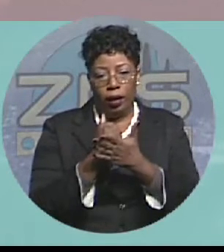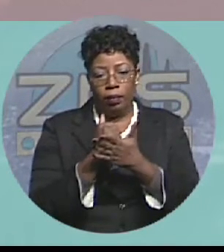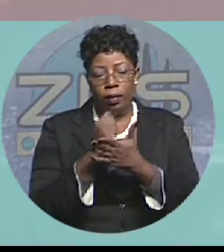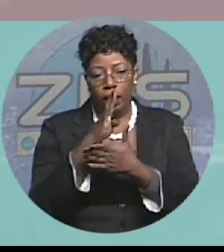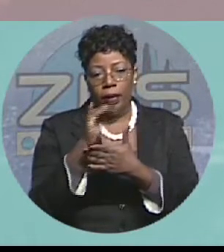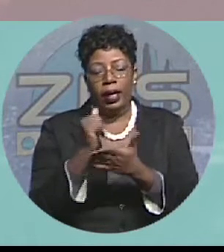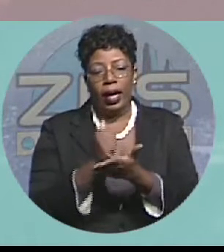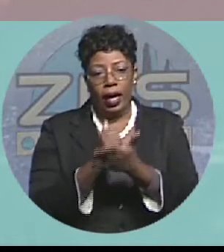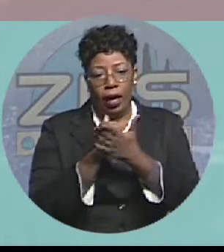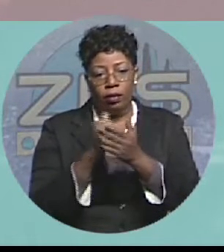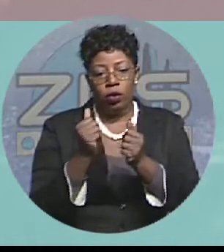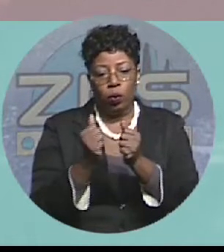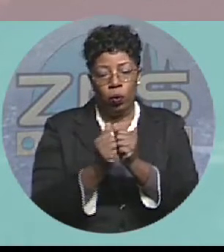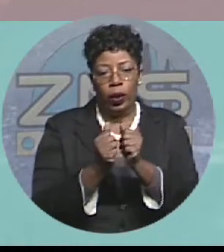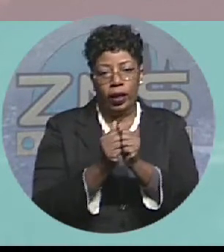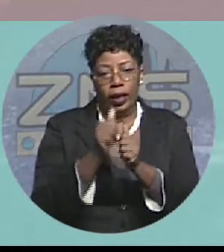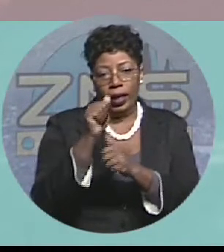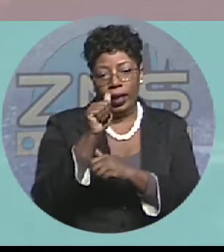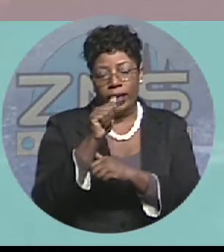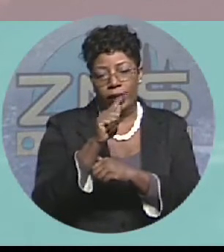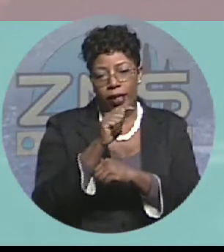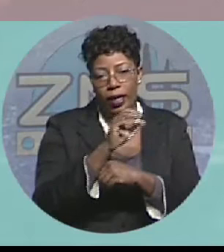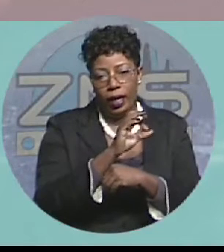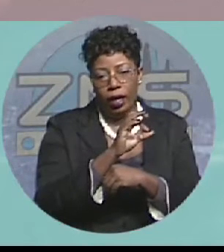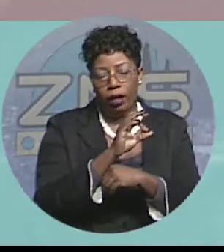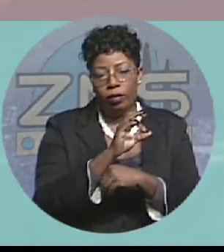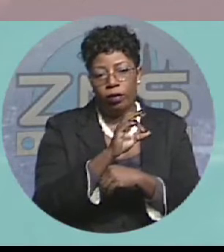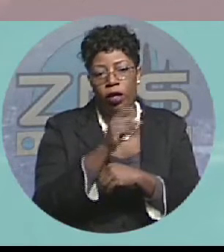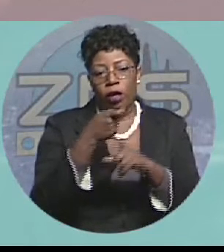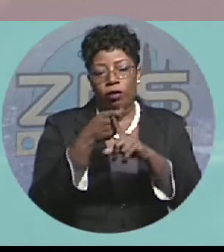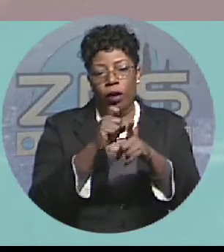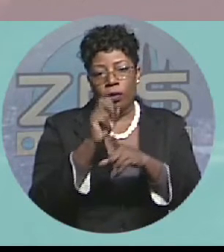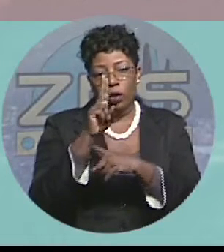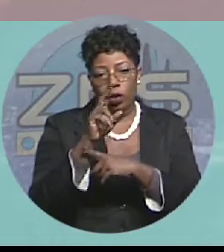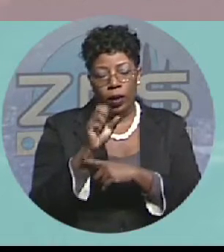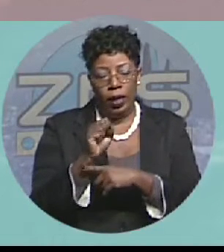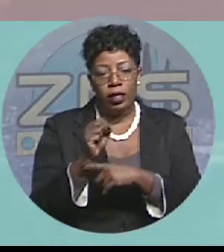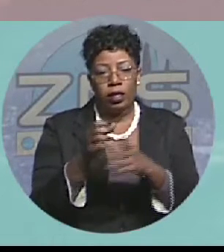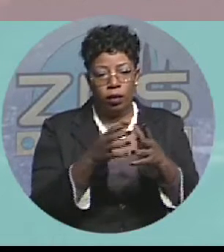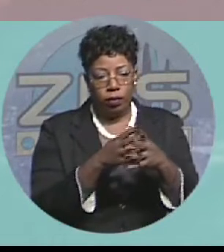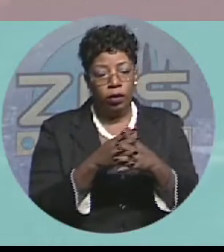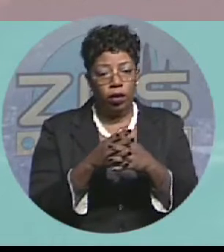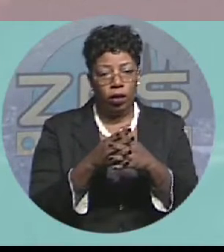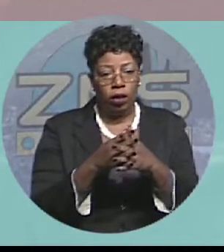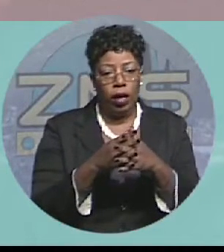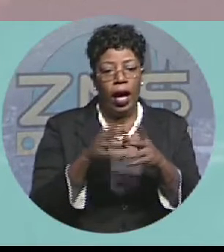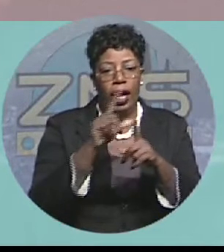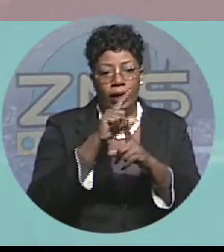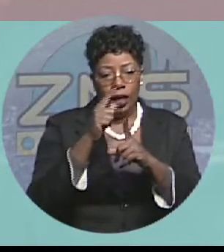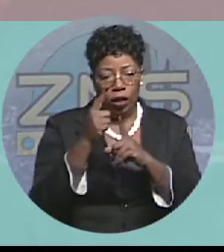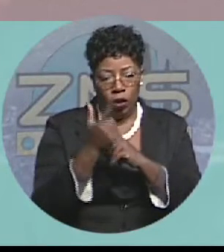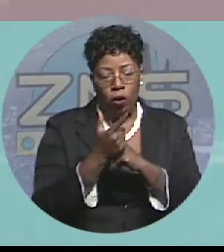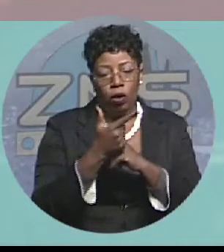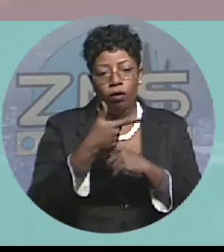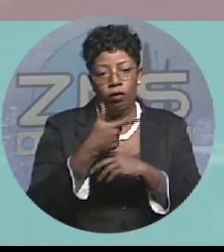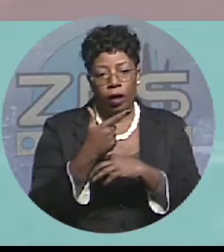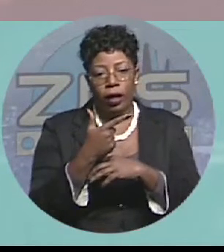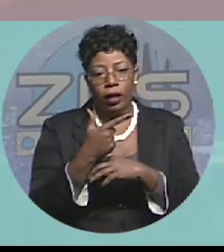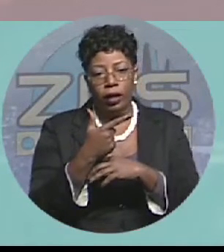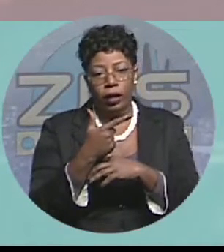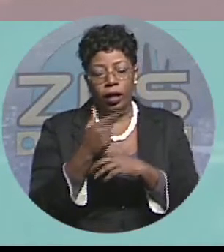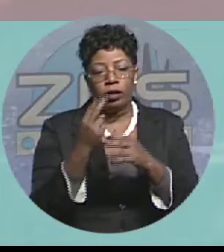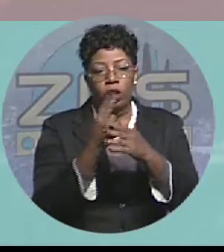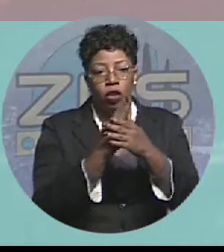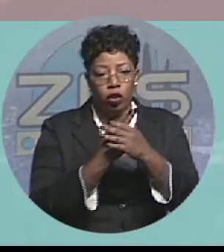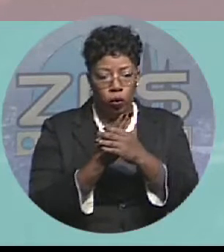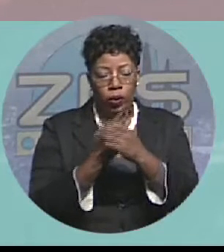our counterparts, our ATF counterparts from the United States, and of course our local firearm and tracing unit